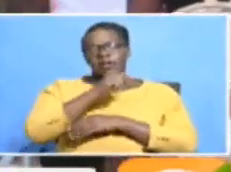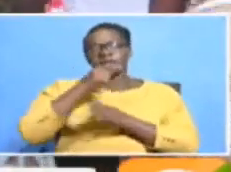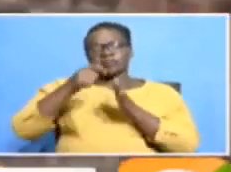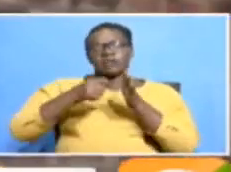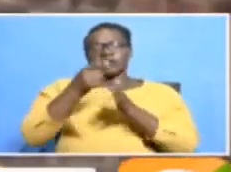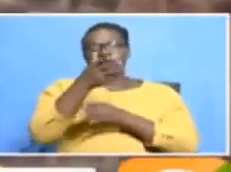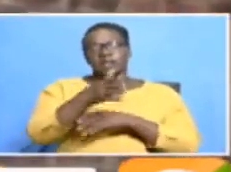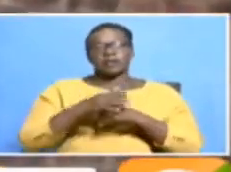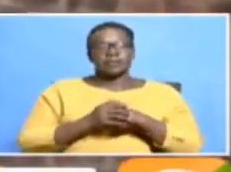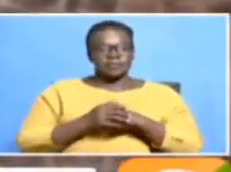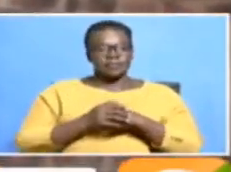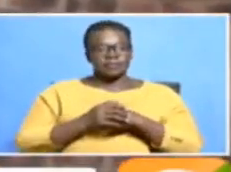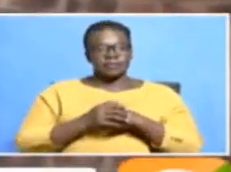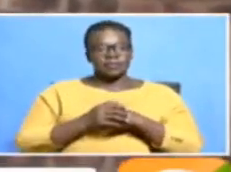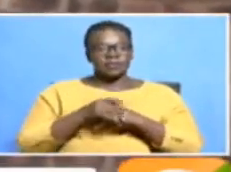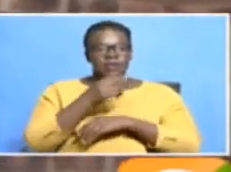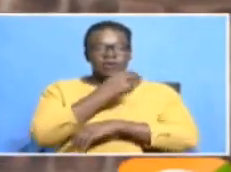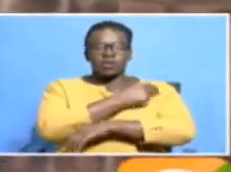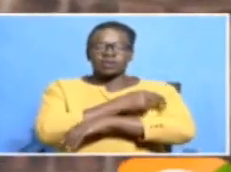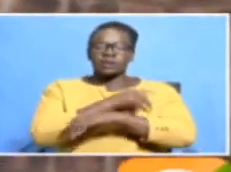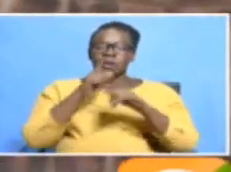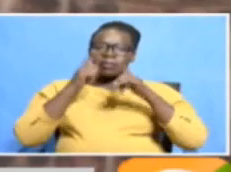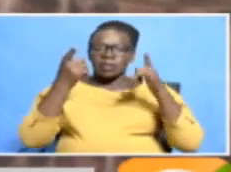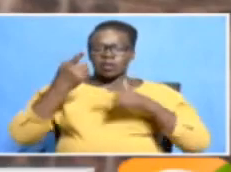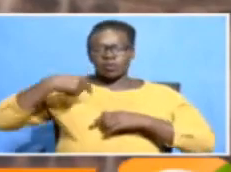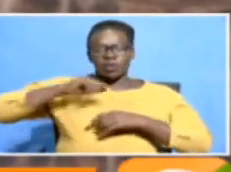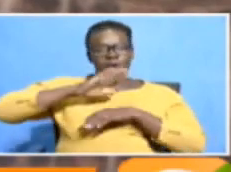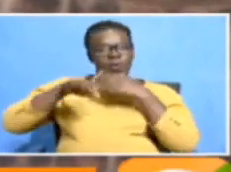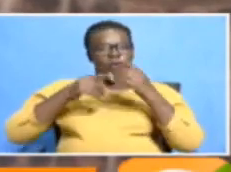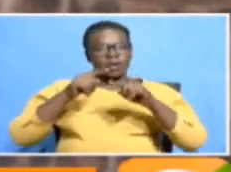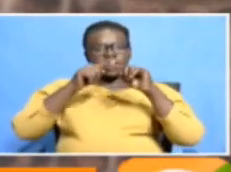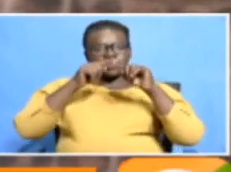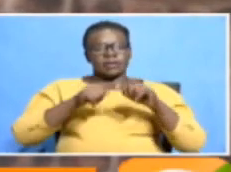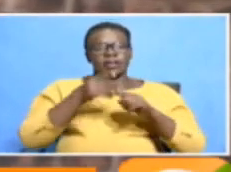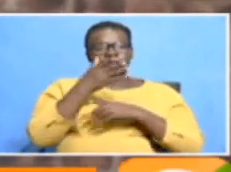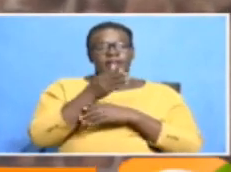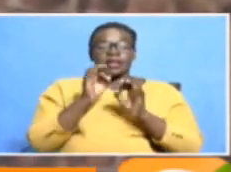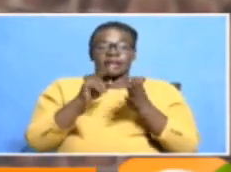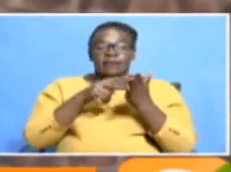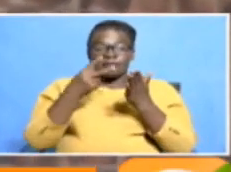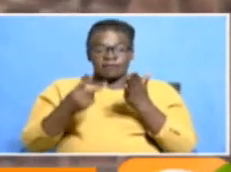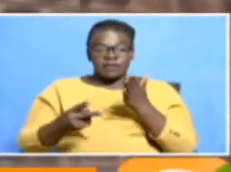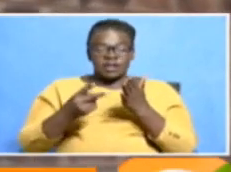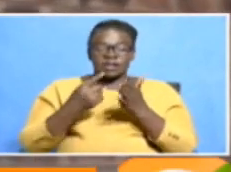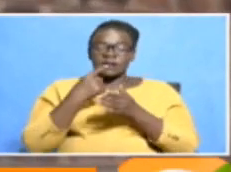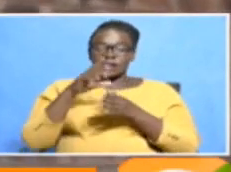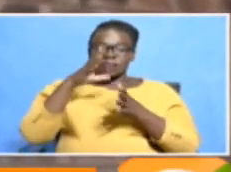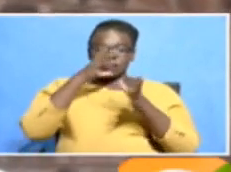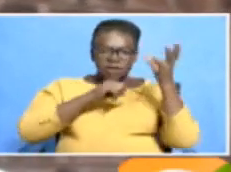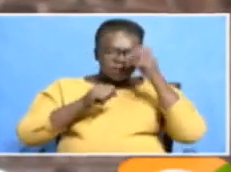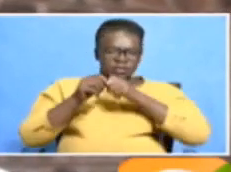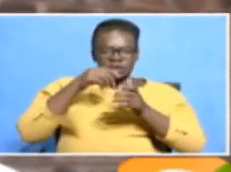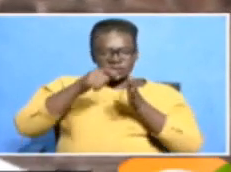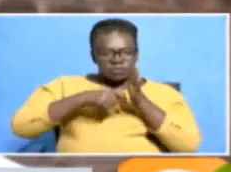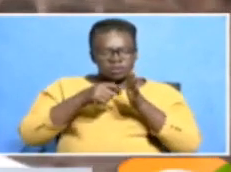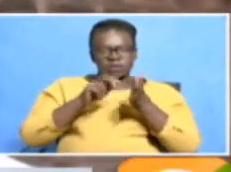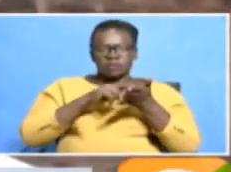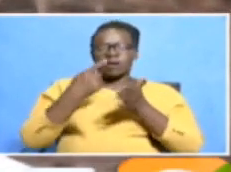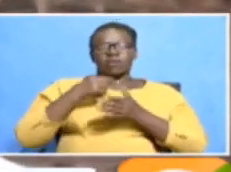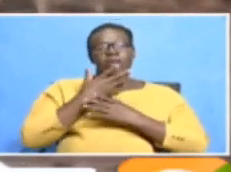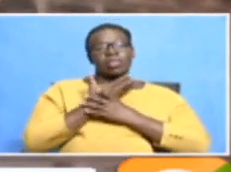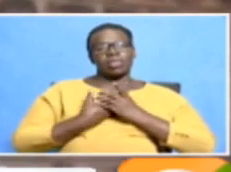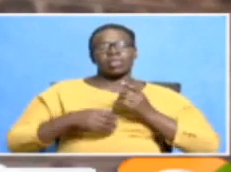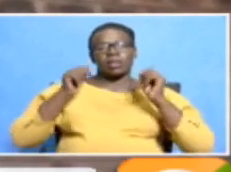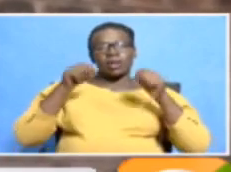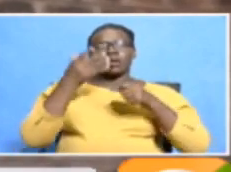machines here. Hii ni hospitali kubwa sana ambayo tunategemea. Kama inasemekana haina vifaa, na sisi tutakuwa roho kwa sababu